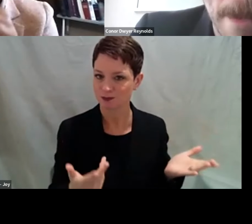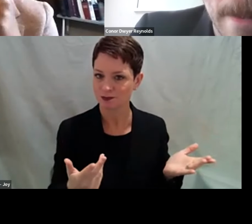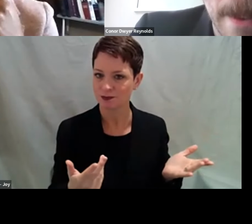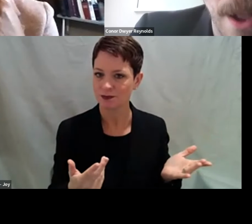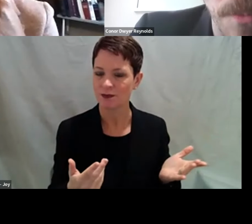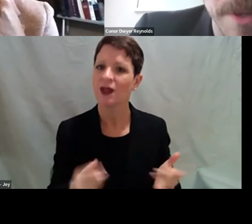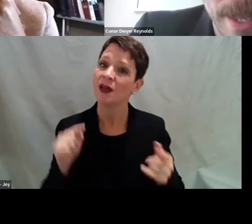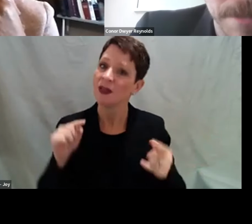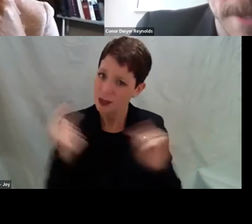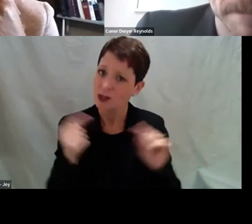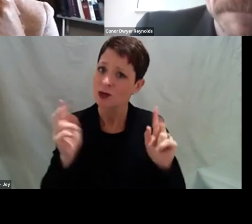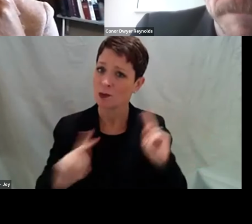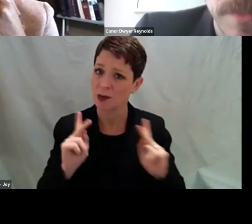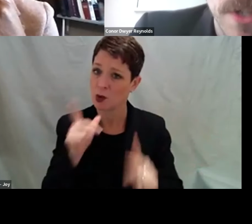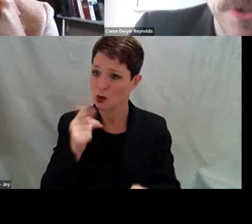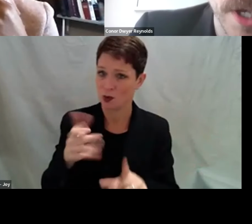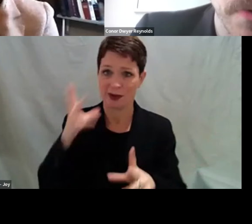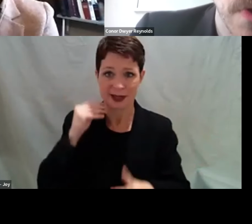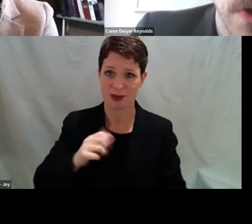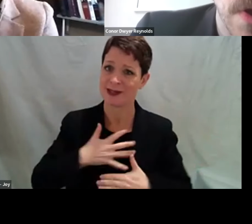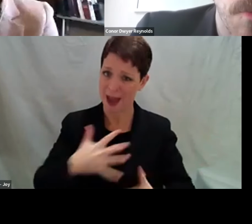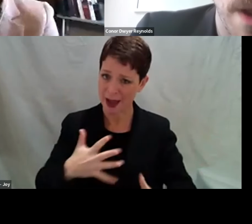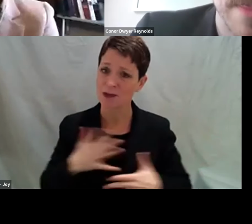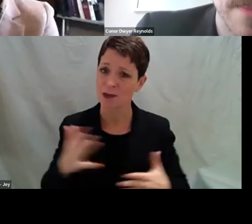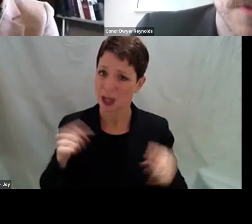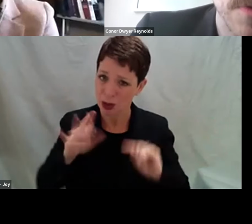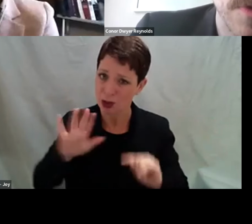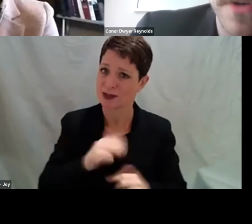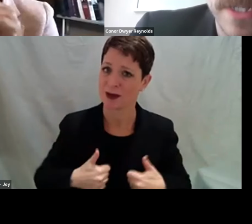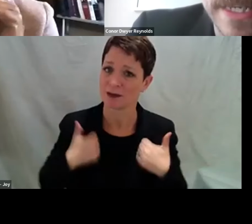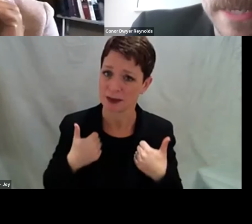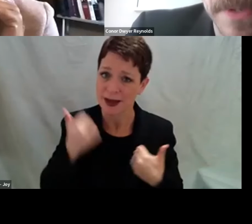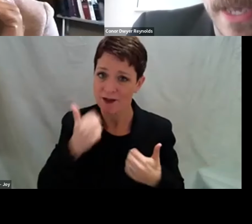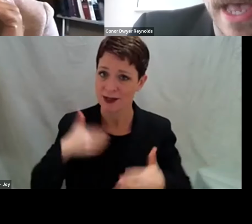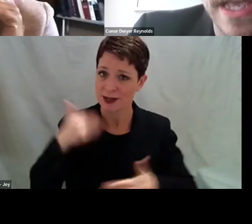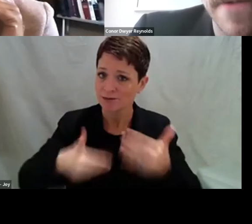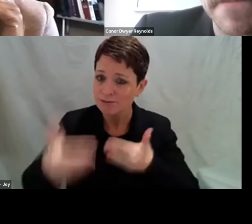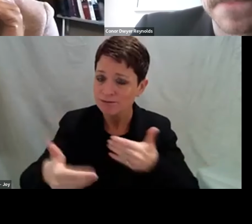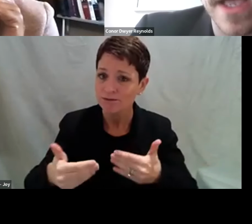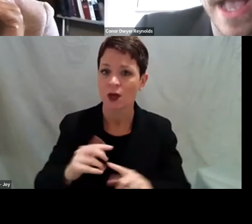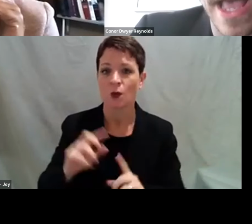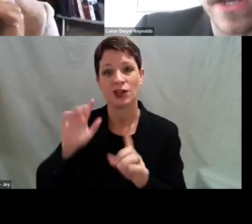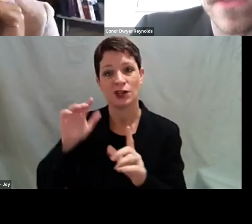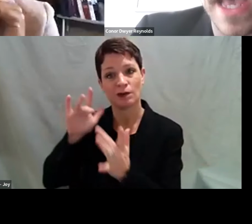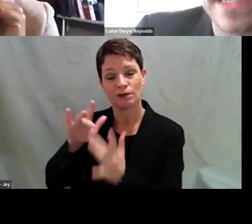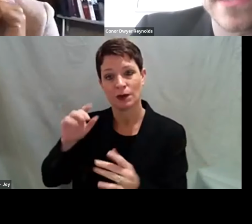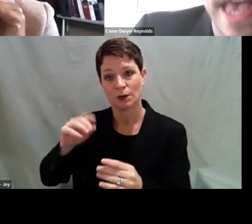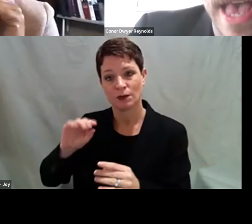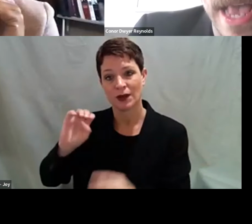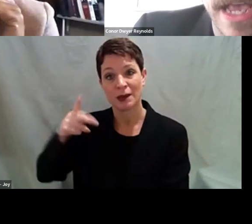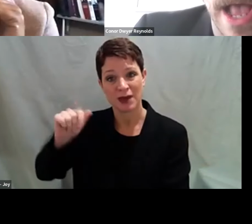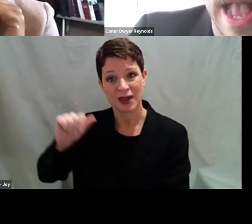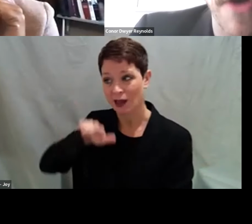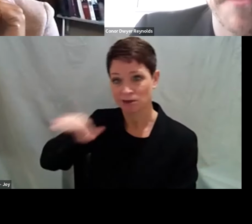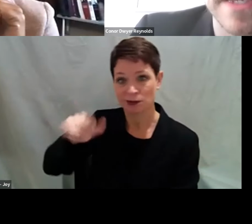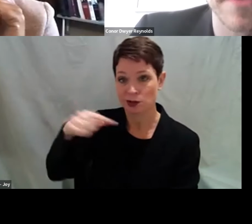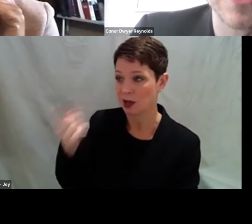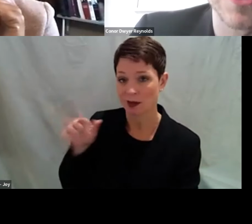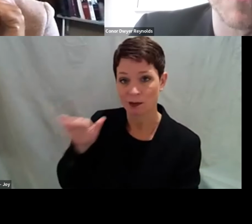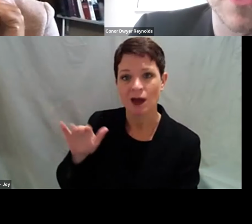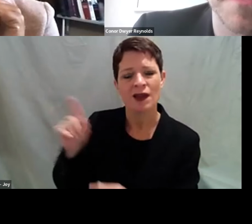people with asthma. So when you go to the EPA and they say